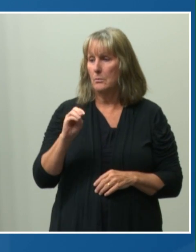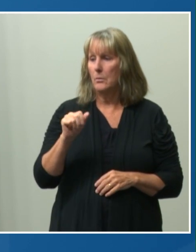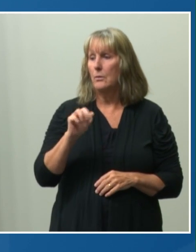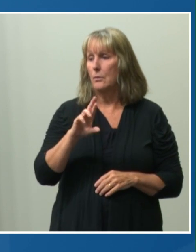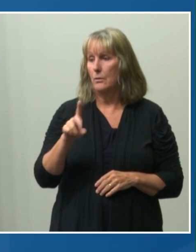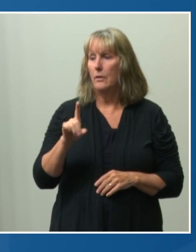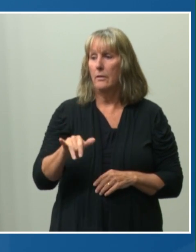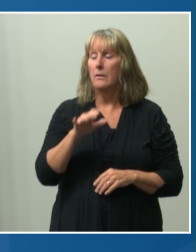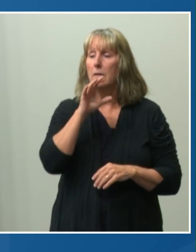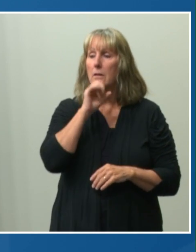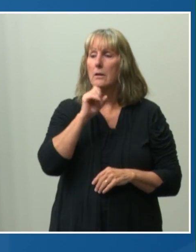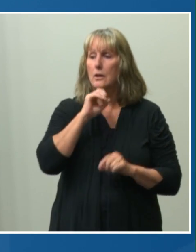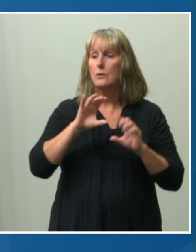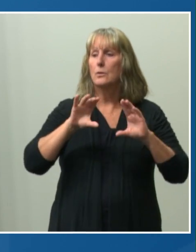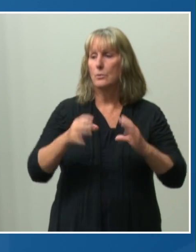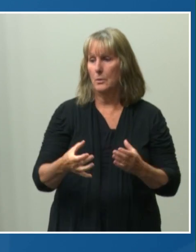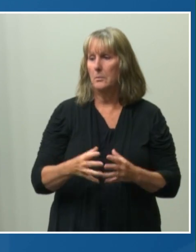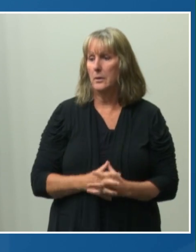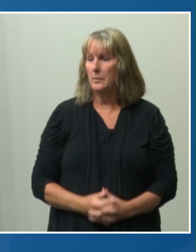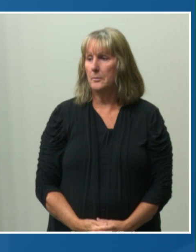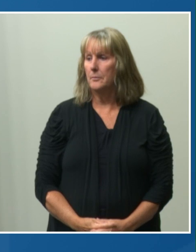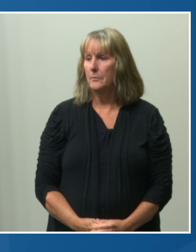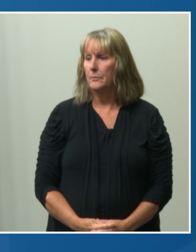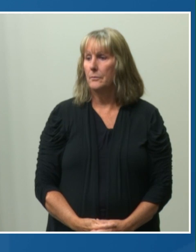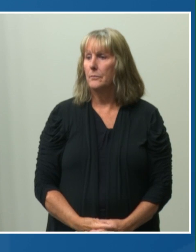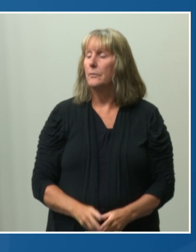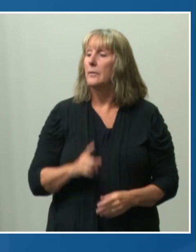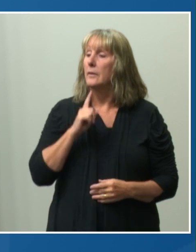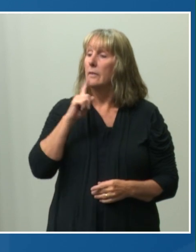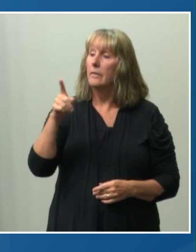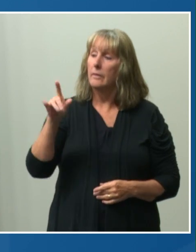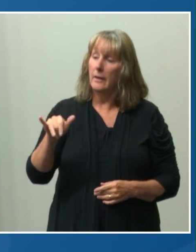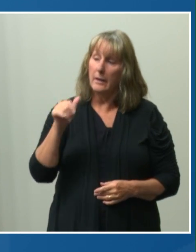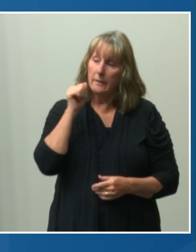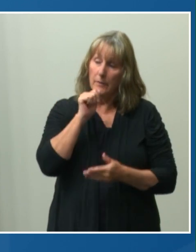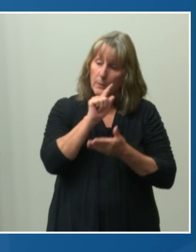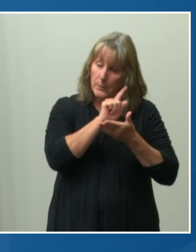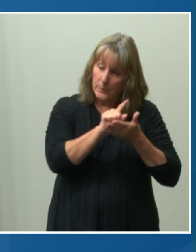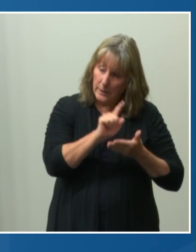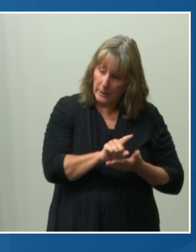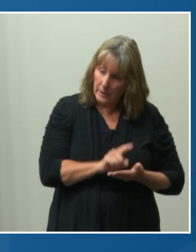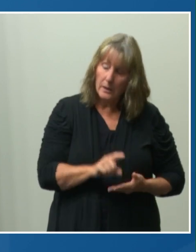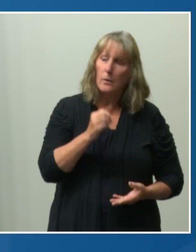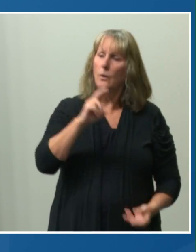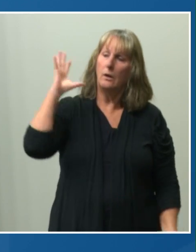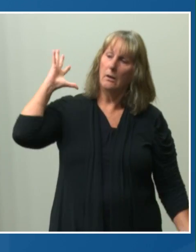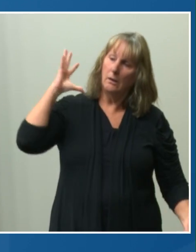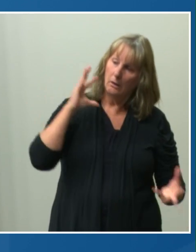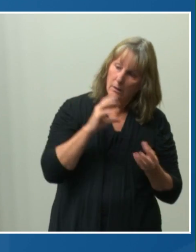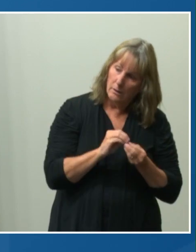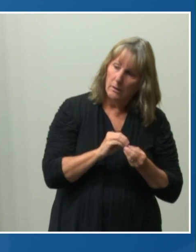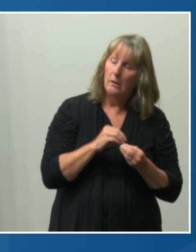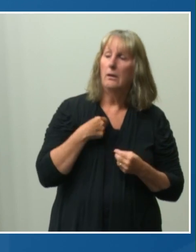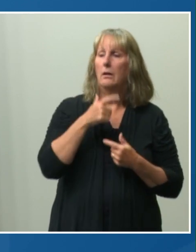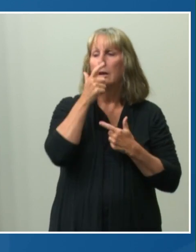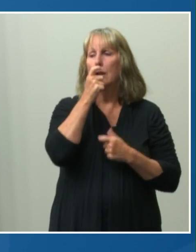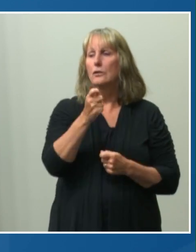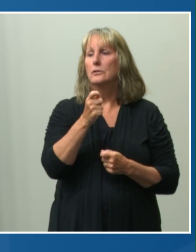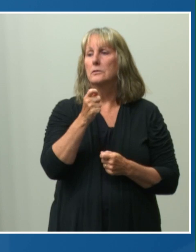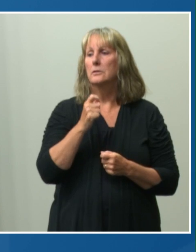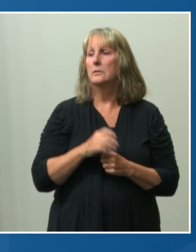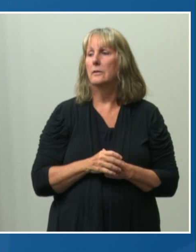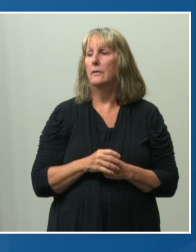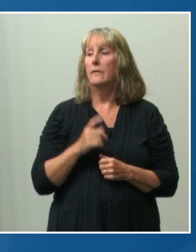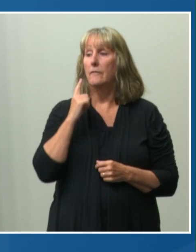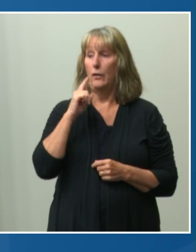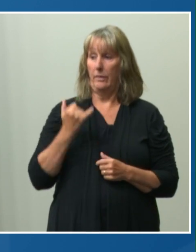the age grouping that should be. Okay, is that by week or is that just a cumulative number? I was interested more in recent cases.